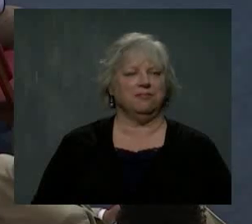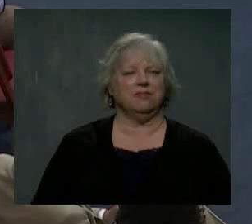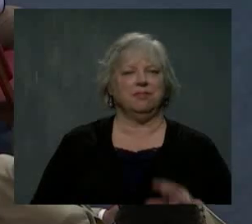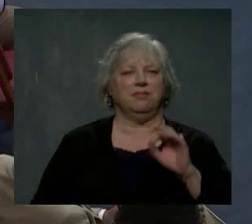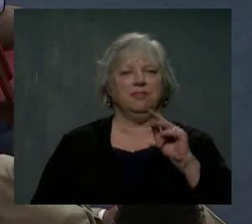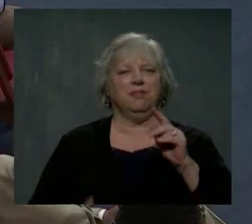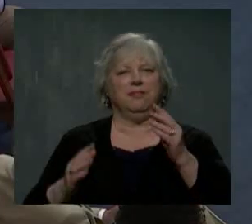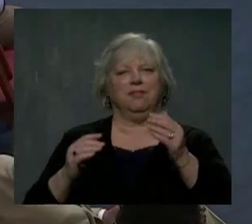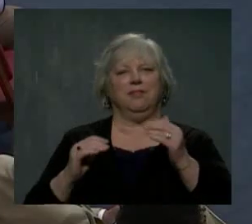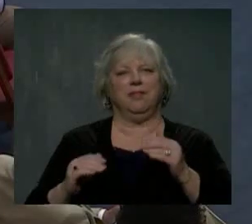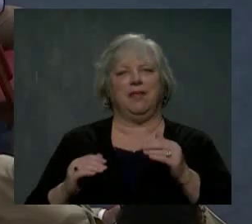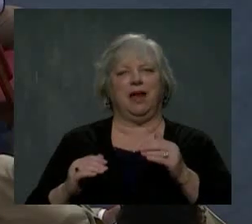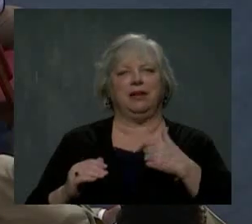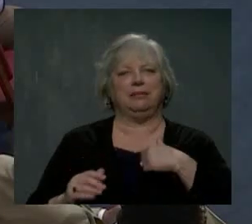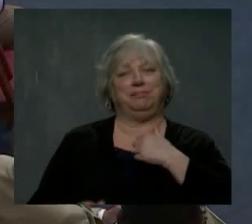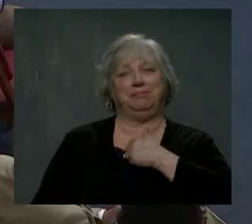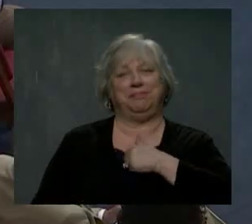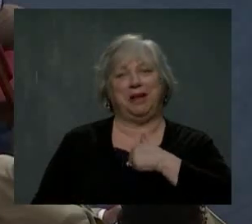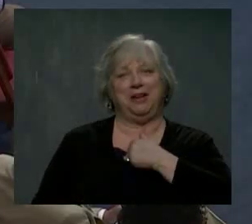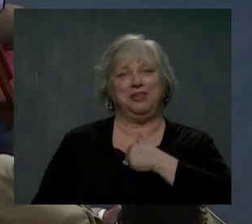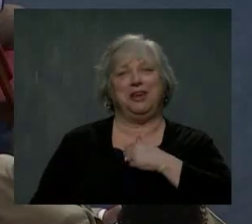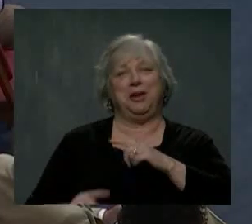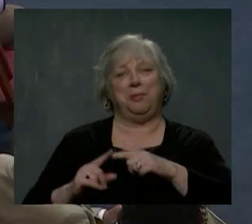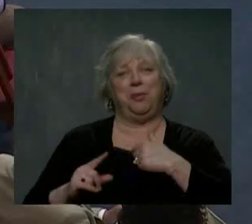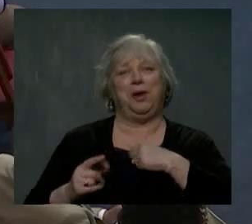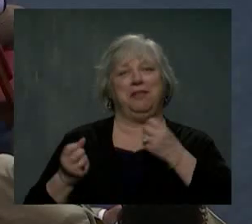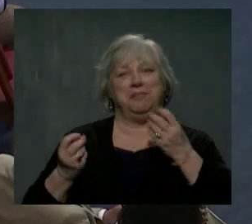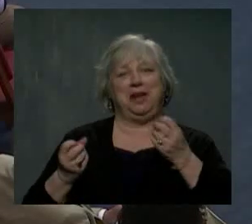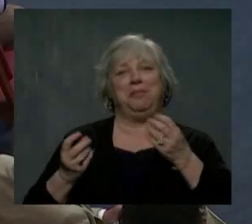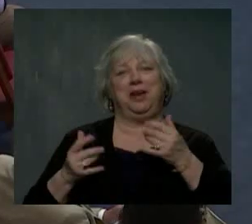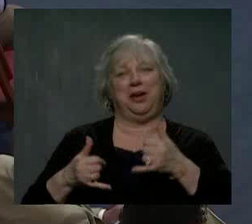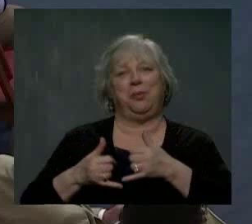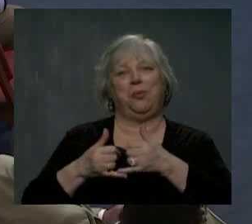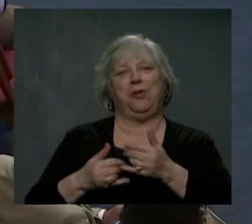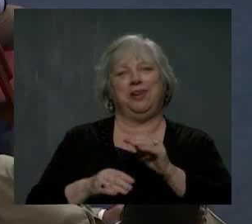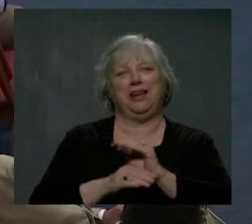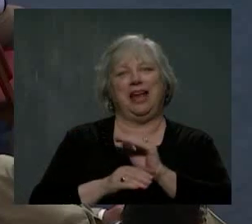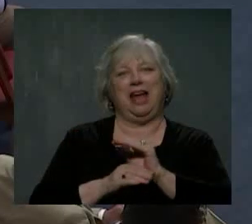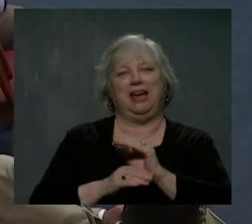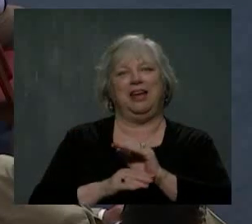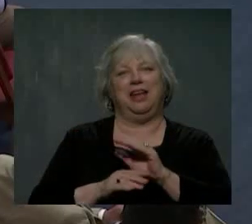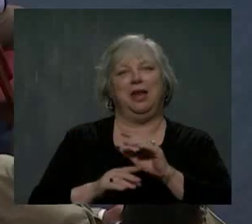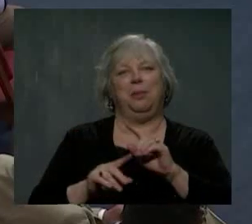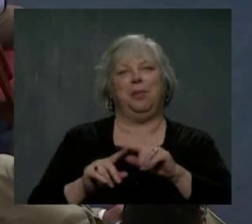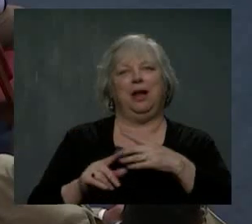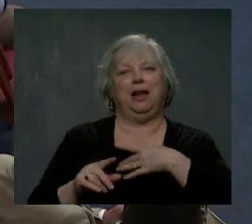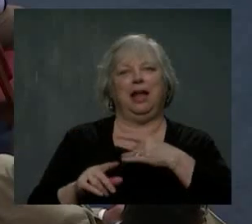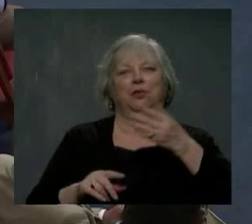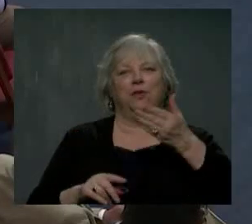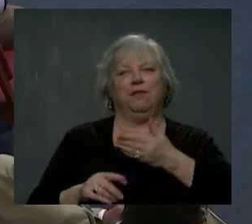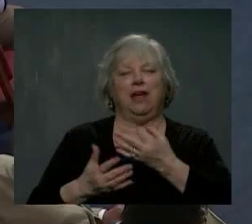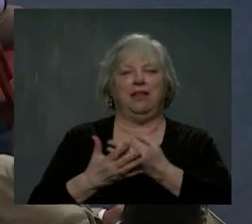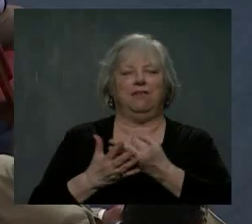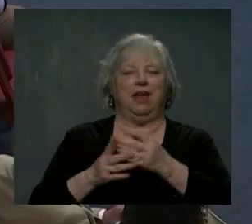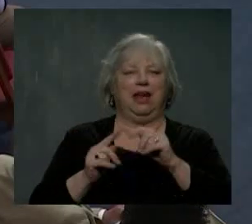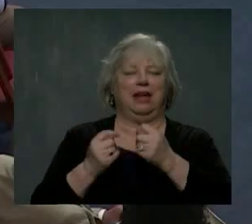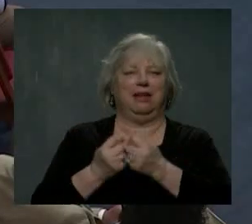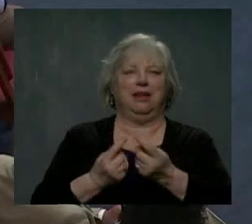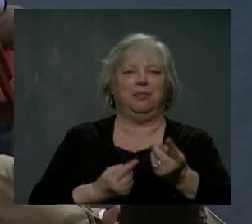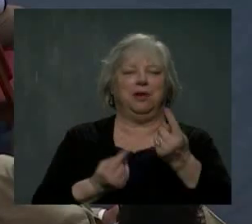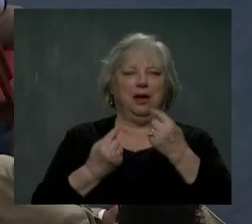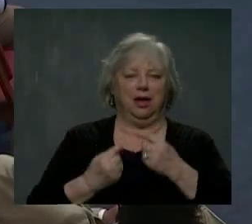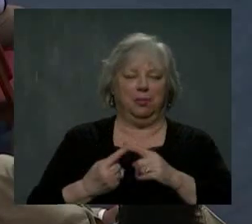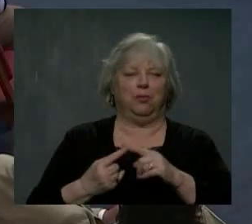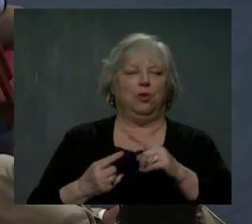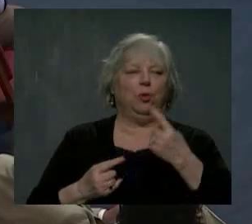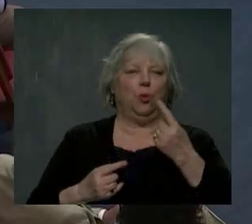Next, and I apologize that we do have so many tonight to present at once, but I like to invite the finance team to come to